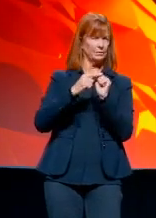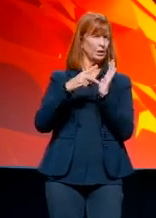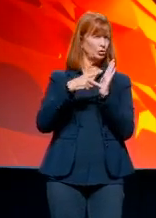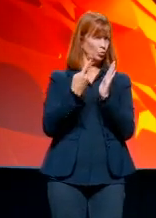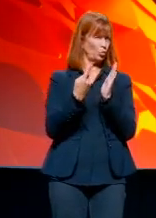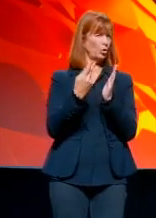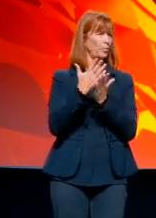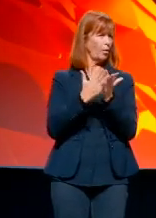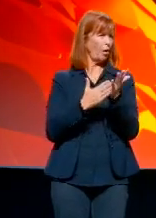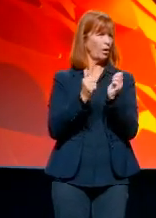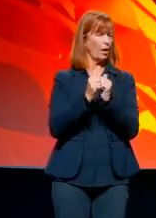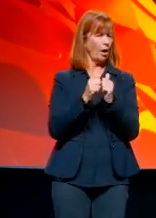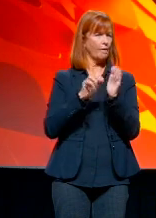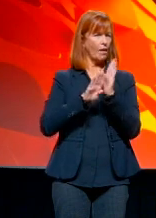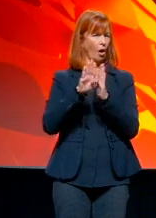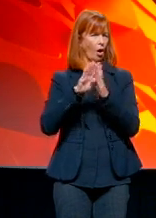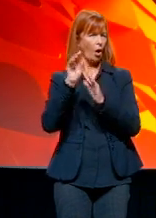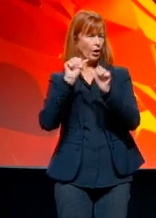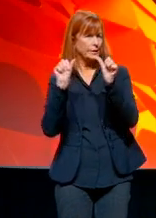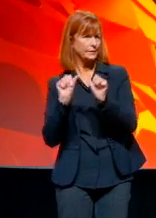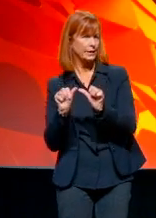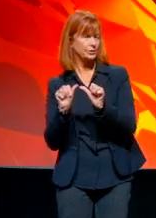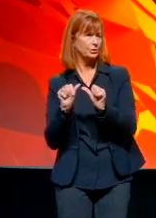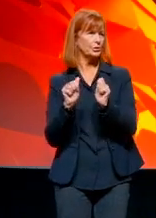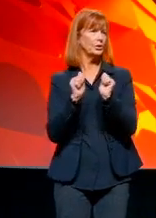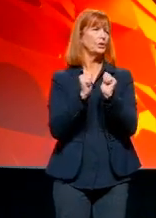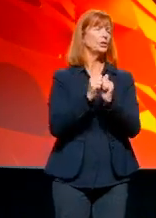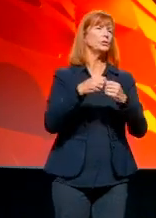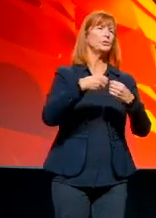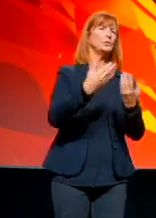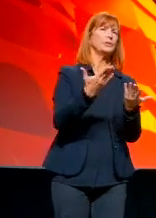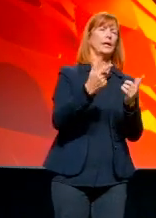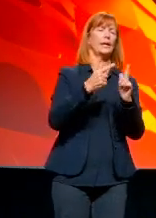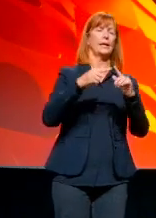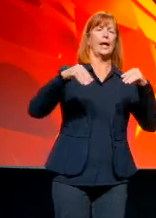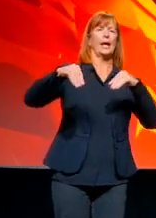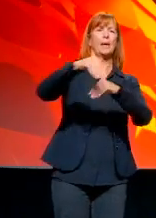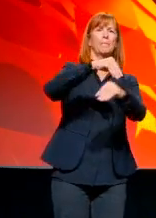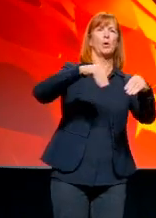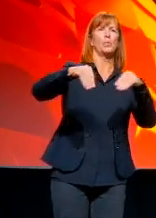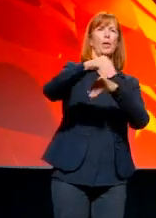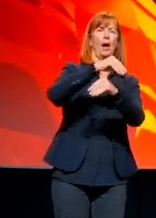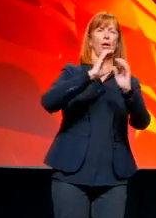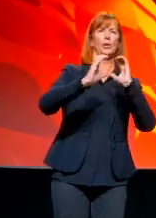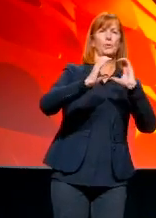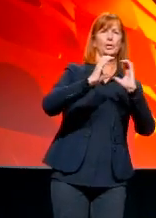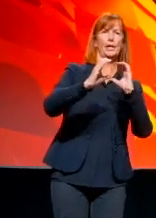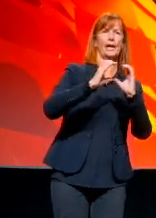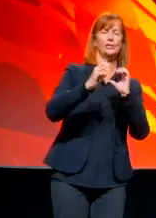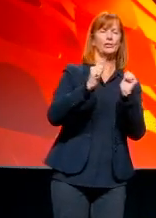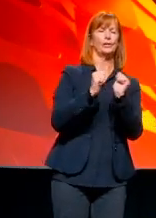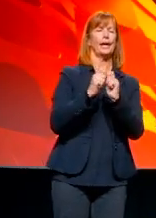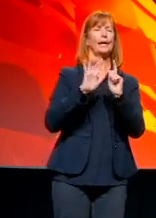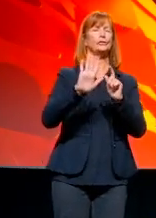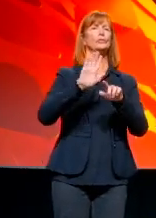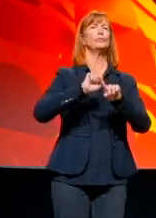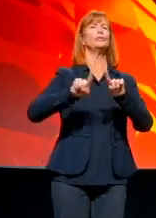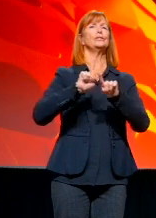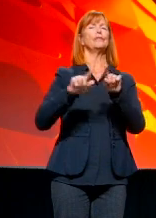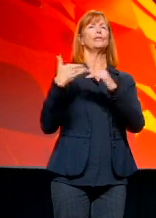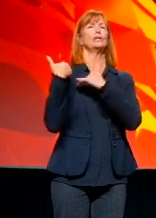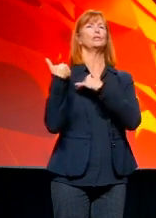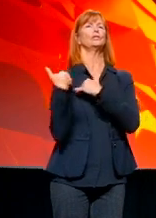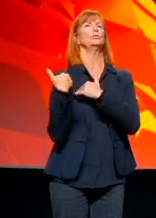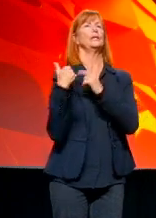memory architecture to be able to deploy on a mobile manipulator and to be able to perform this building-wide, like a mobile